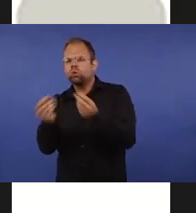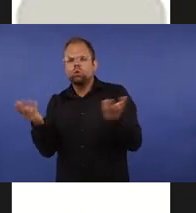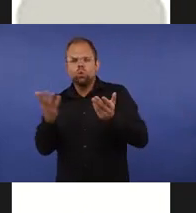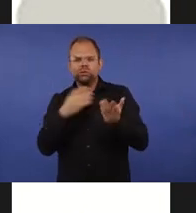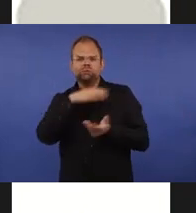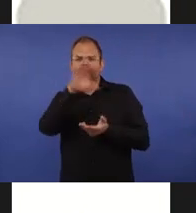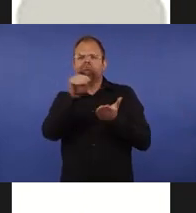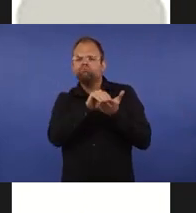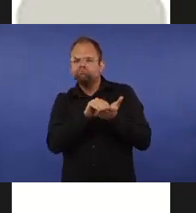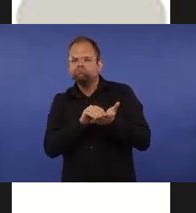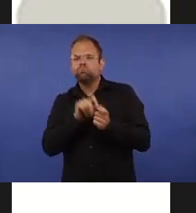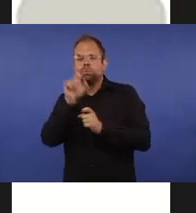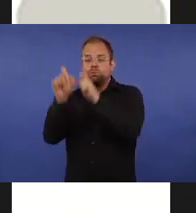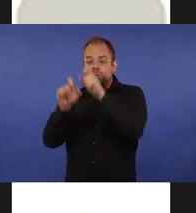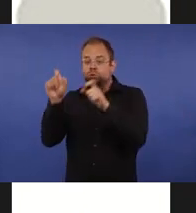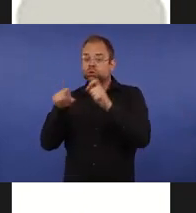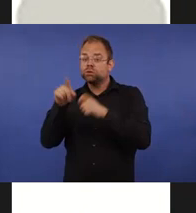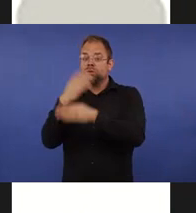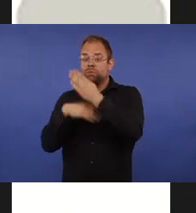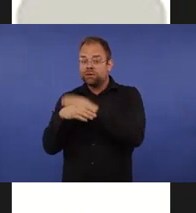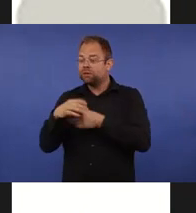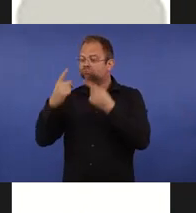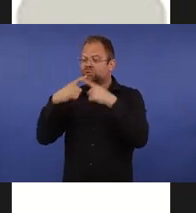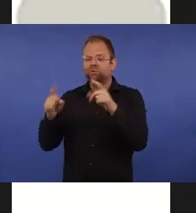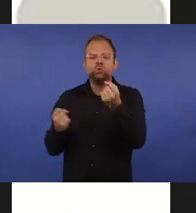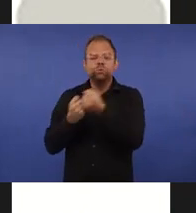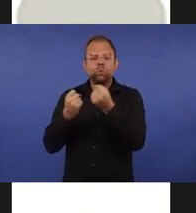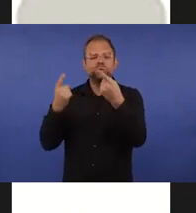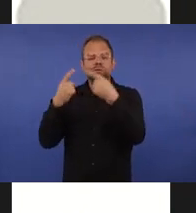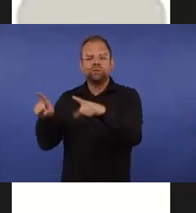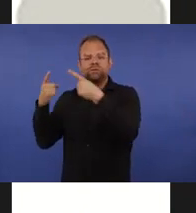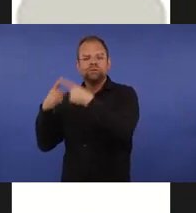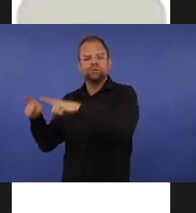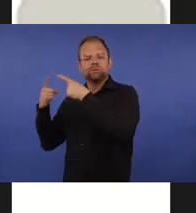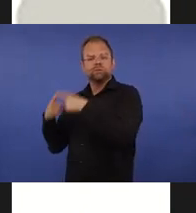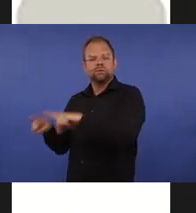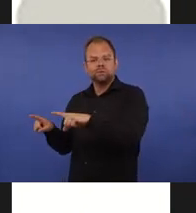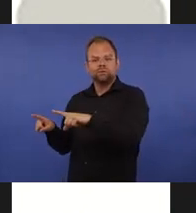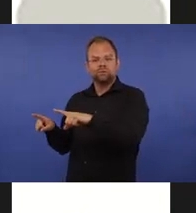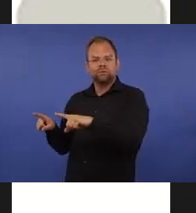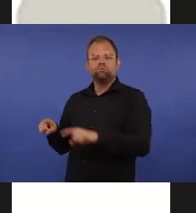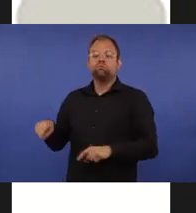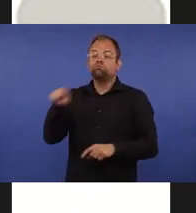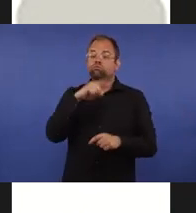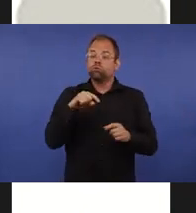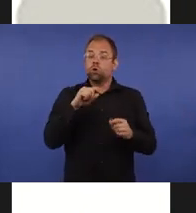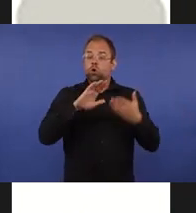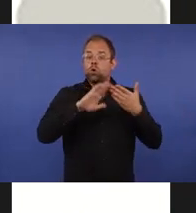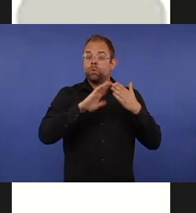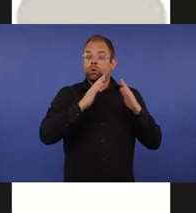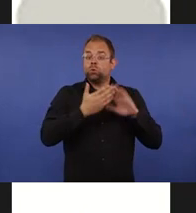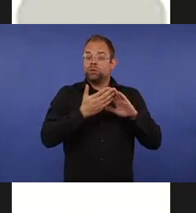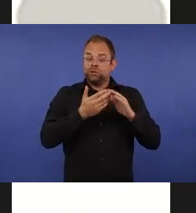their shadows reports, and we are able to send the recommendations to the states